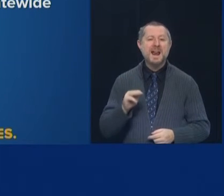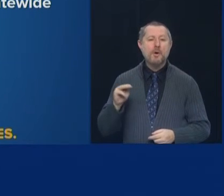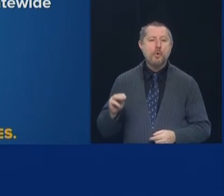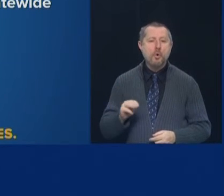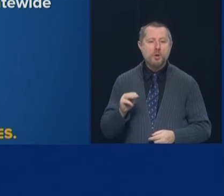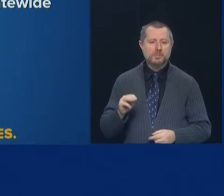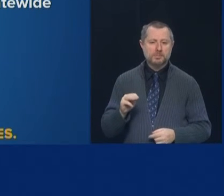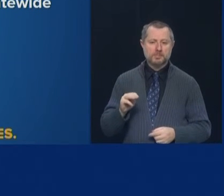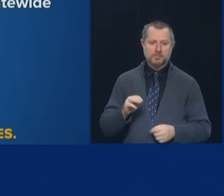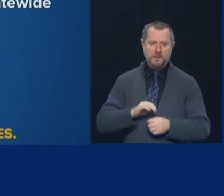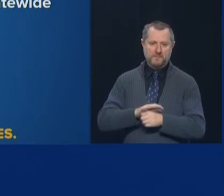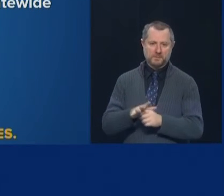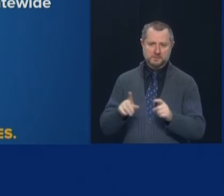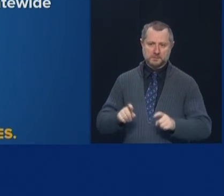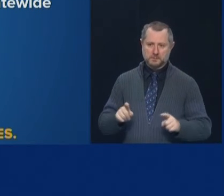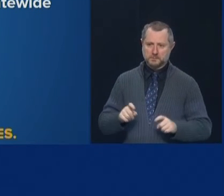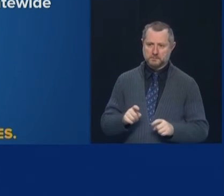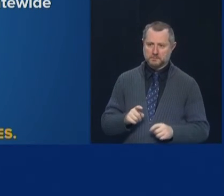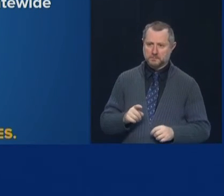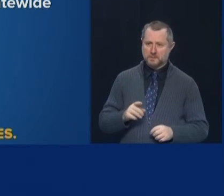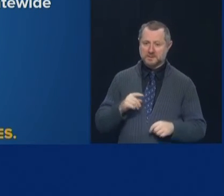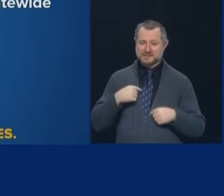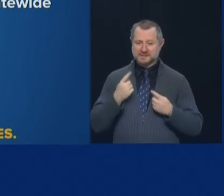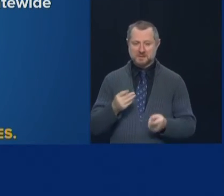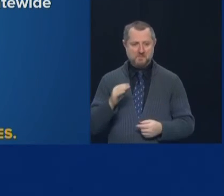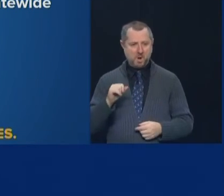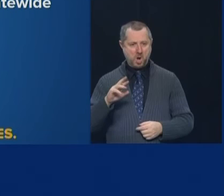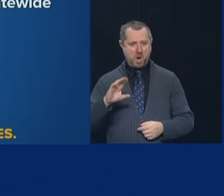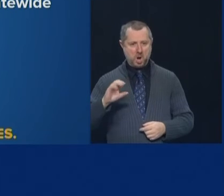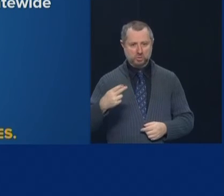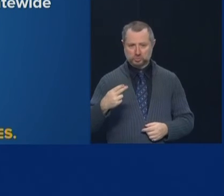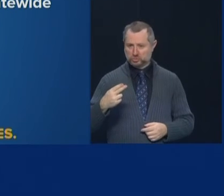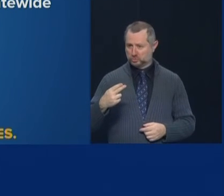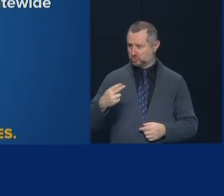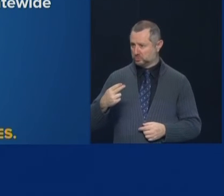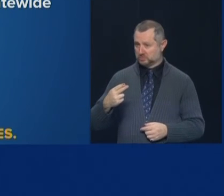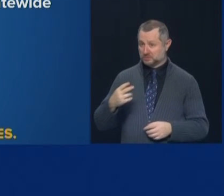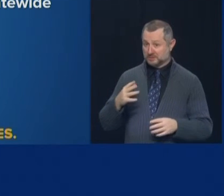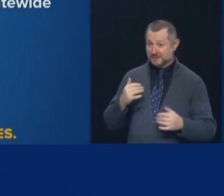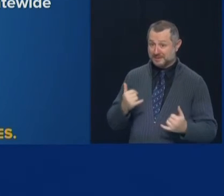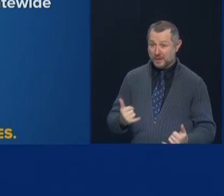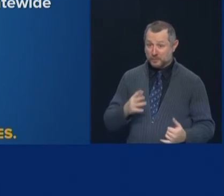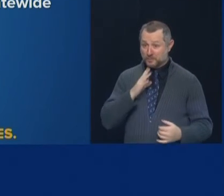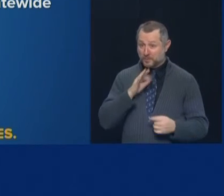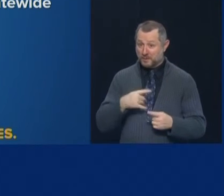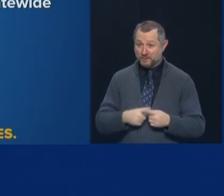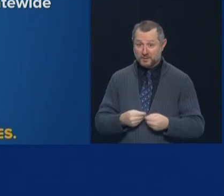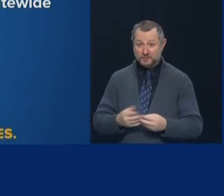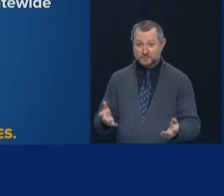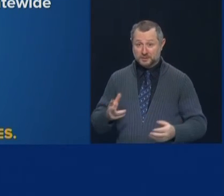COVID. We have to do 330 million vaccines, twice.